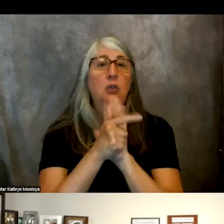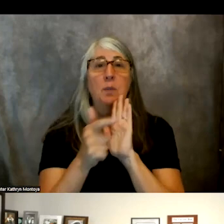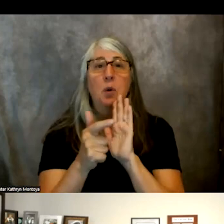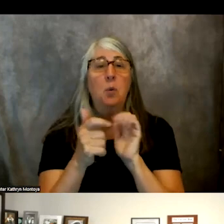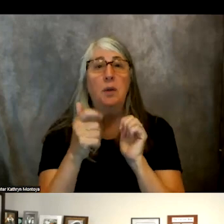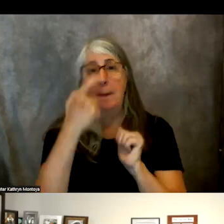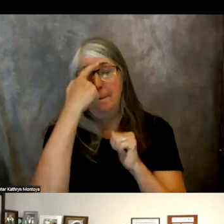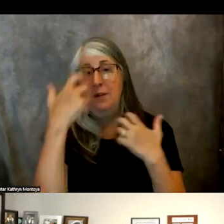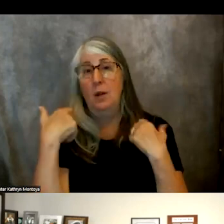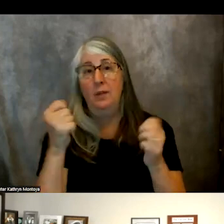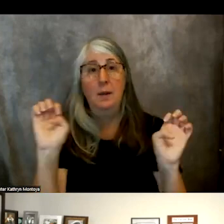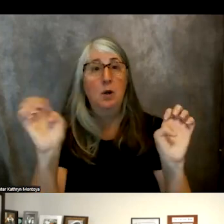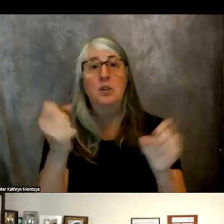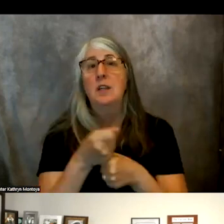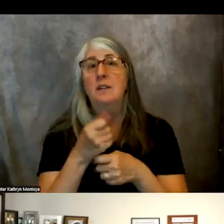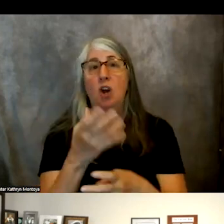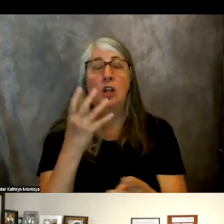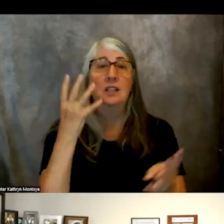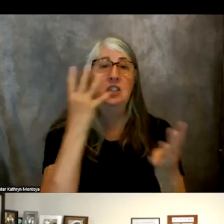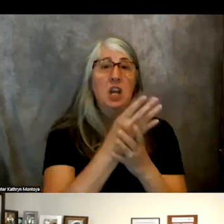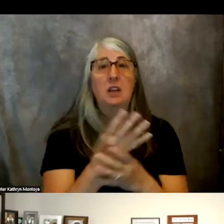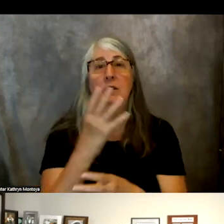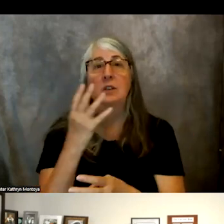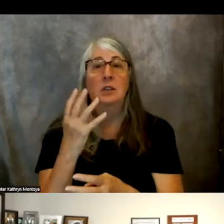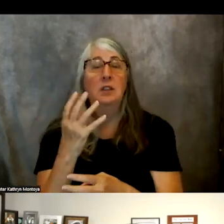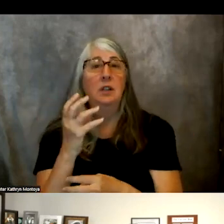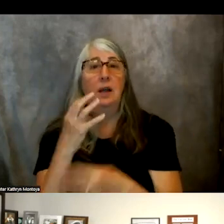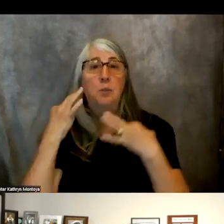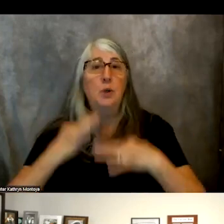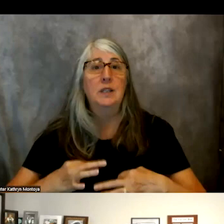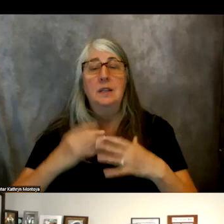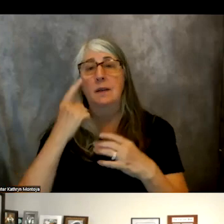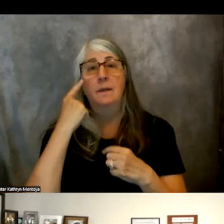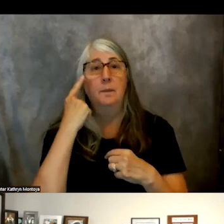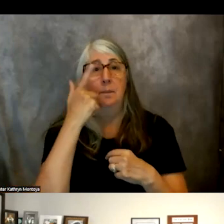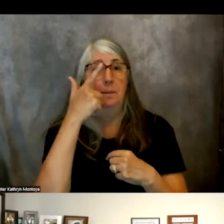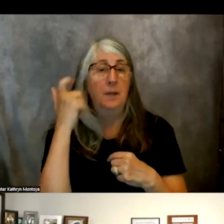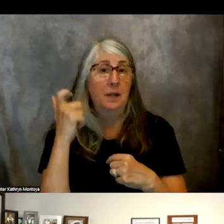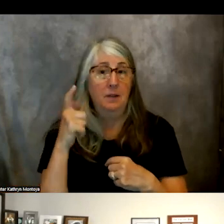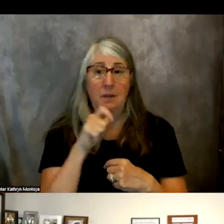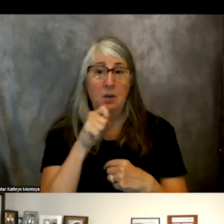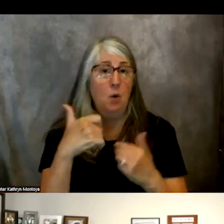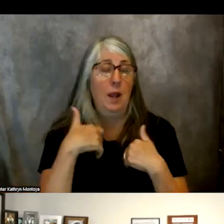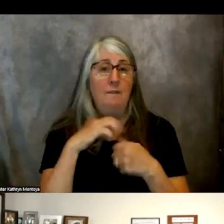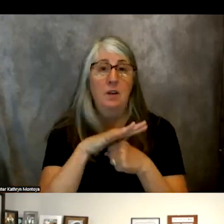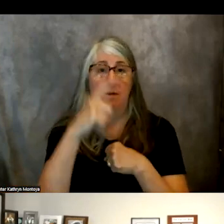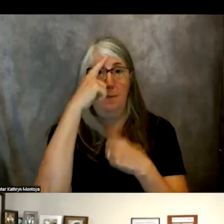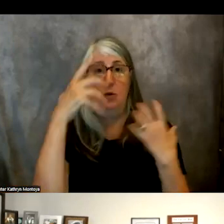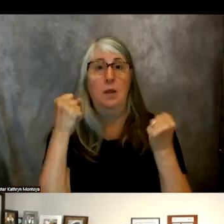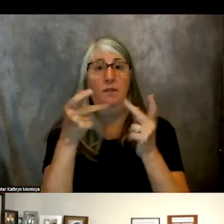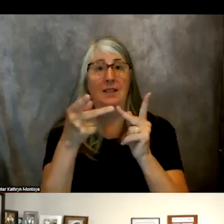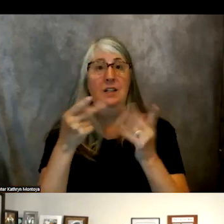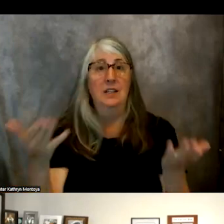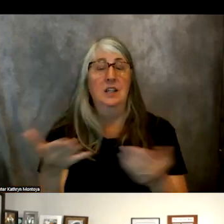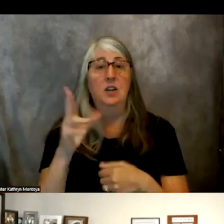emergencies has resulted in jails and prisons acting as the largest mental health treatment facilities in the nation. It has resulted in